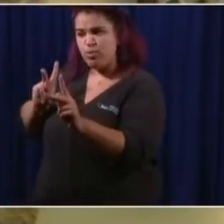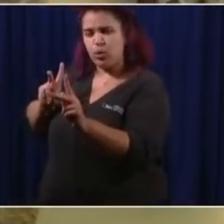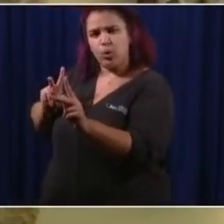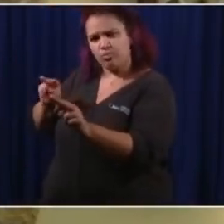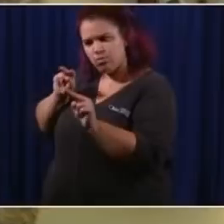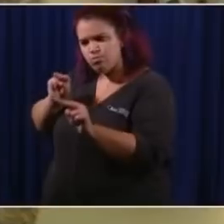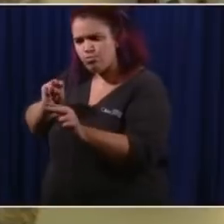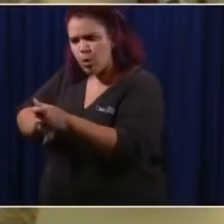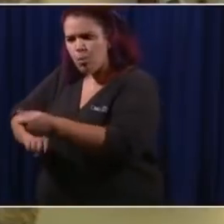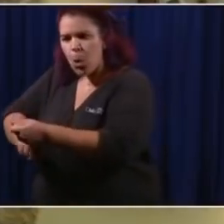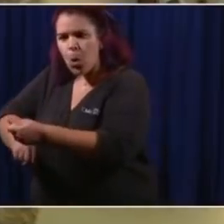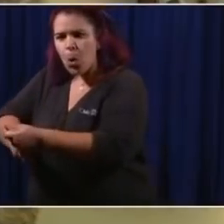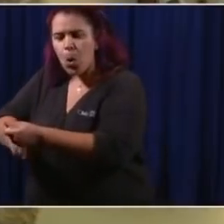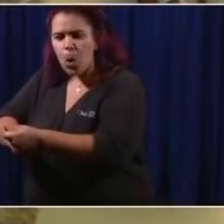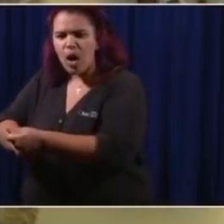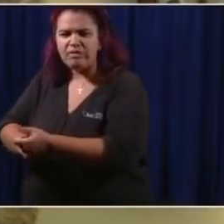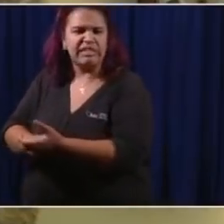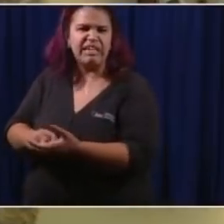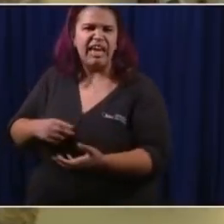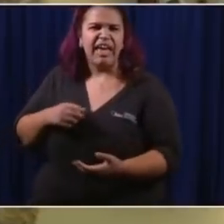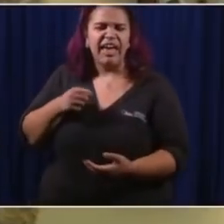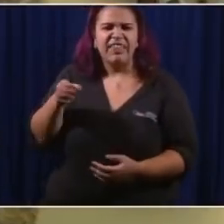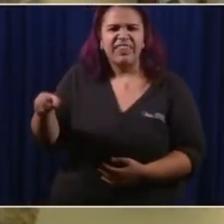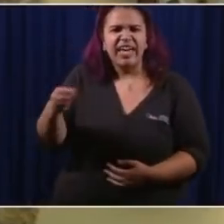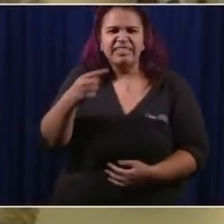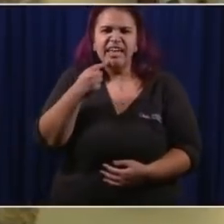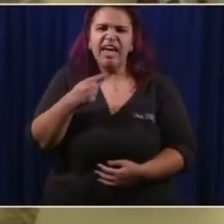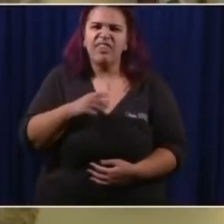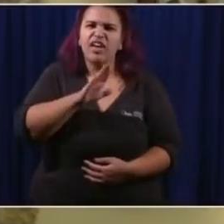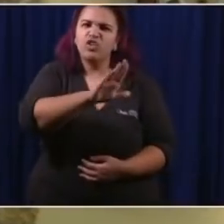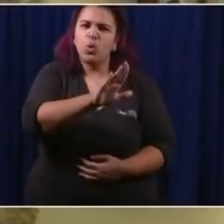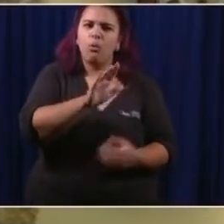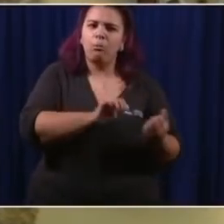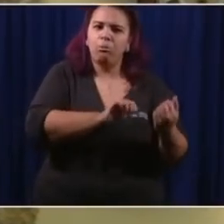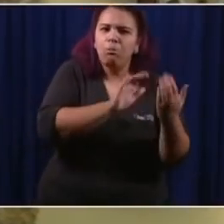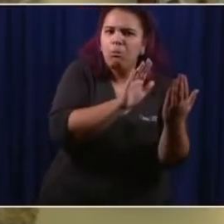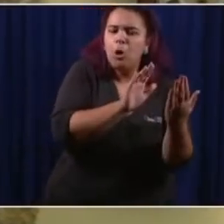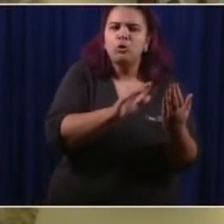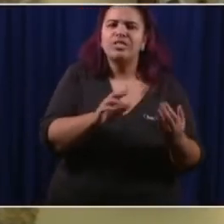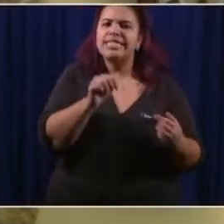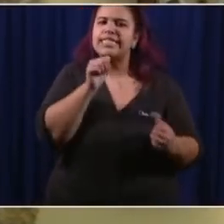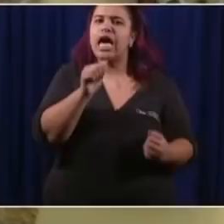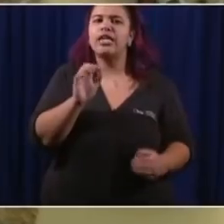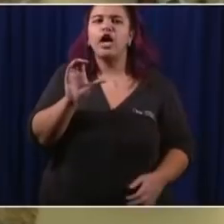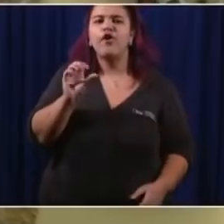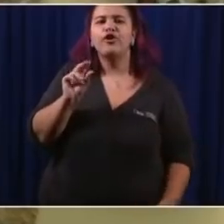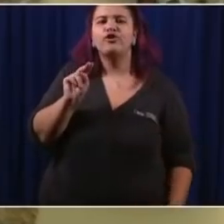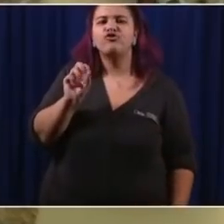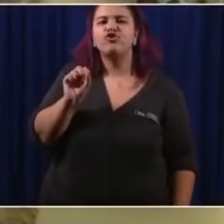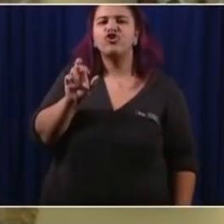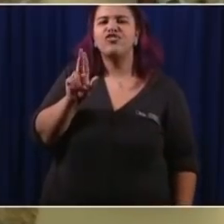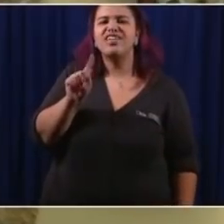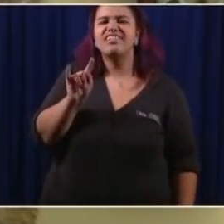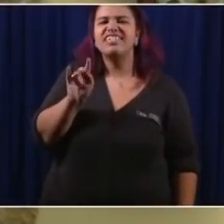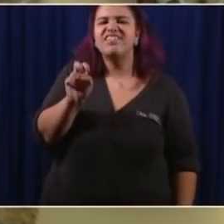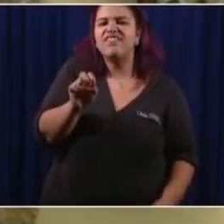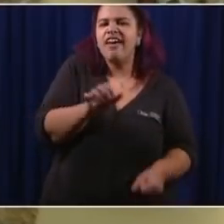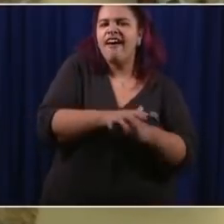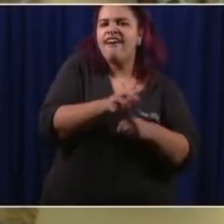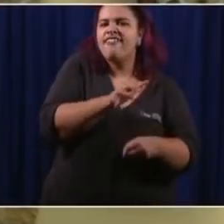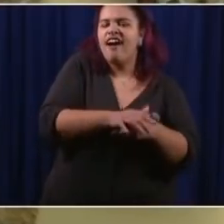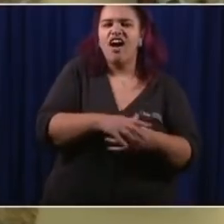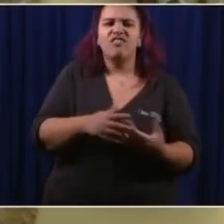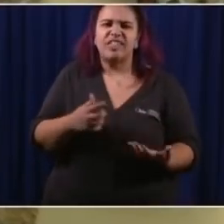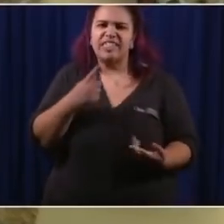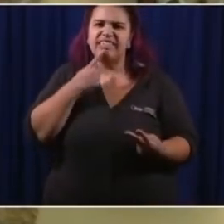they say it is just not conservative enough. You're still hurting businesses. The mask mandate is an infringement upon their freedoms. What would you tell them directly?